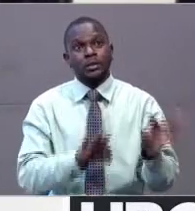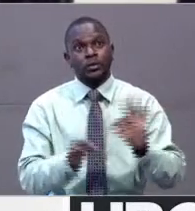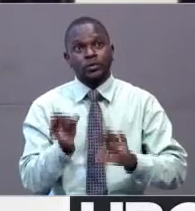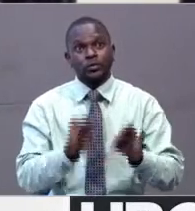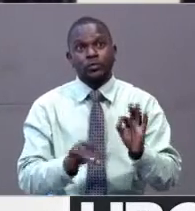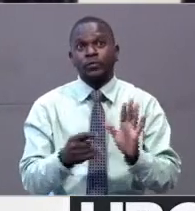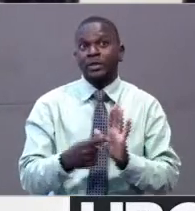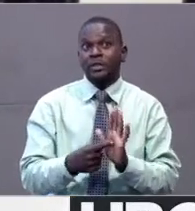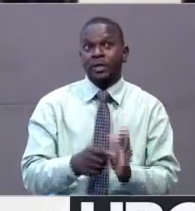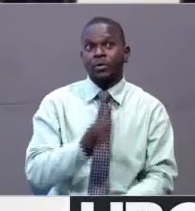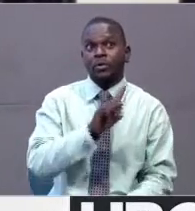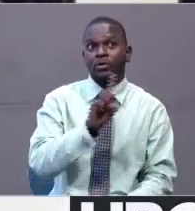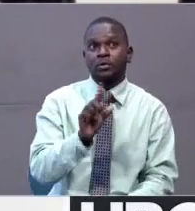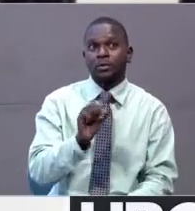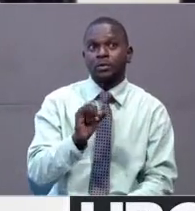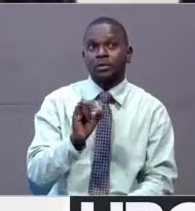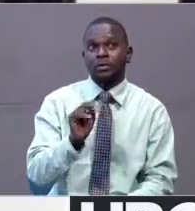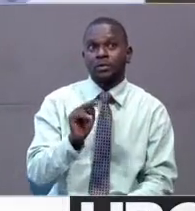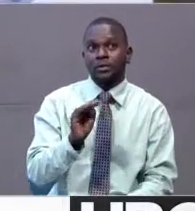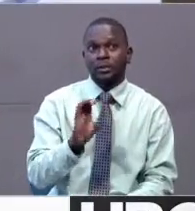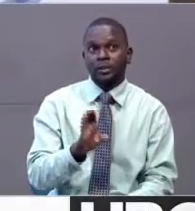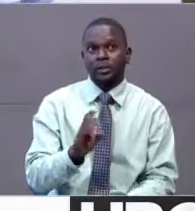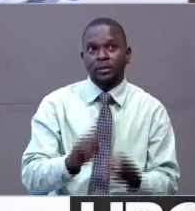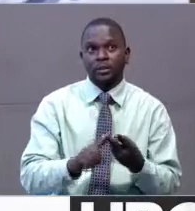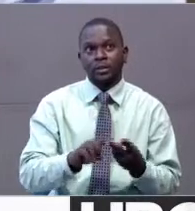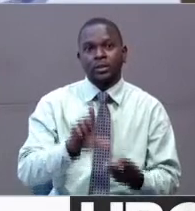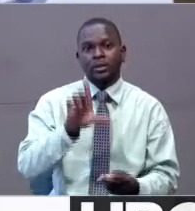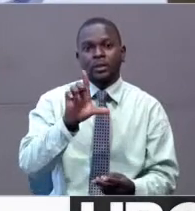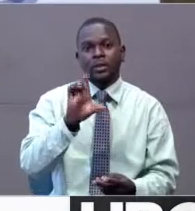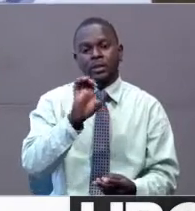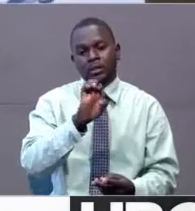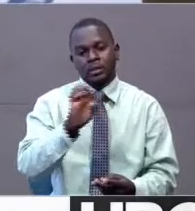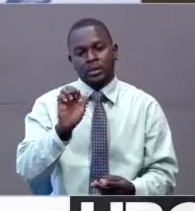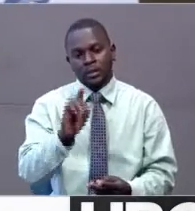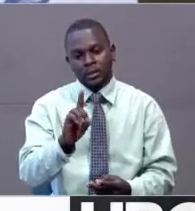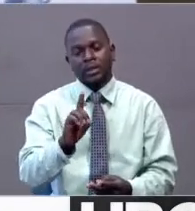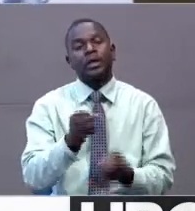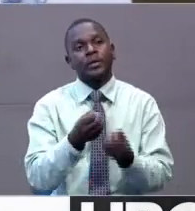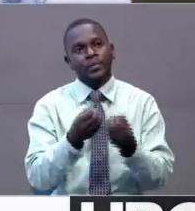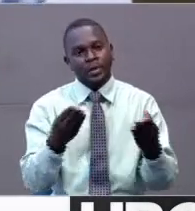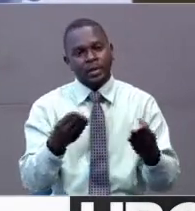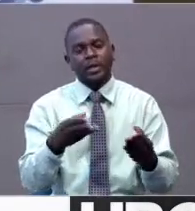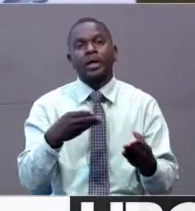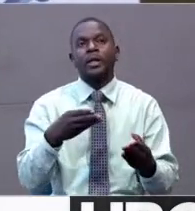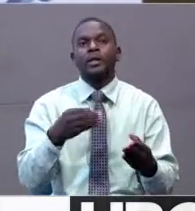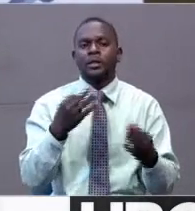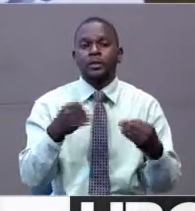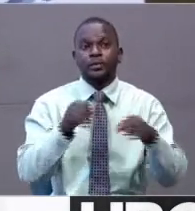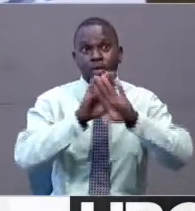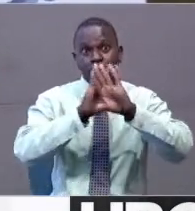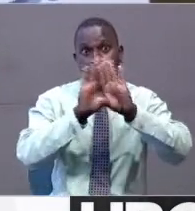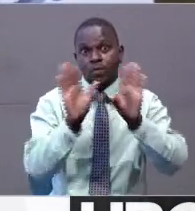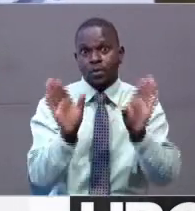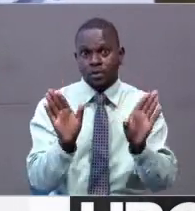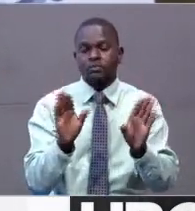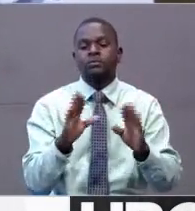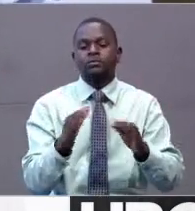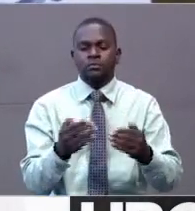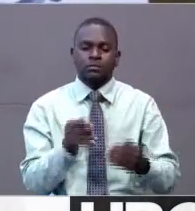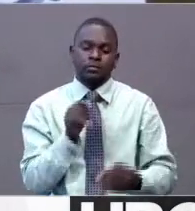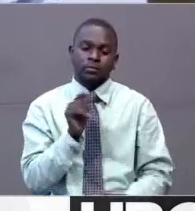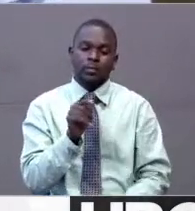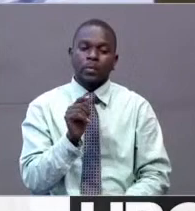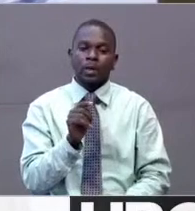zinc, lead, mercury, and many others. And we are aware that when